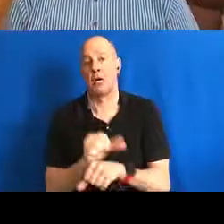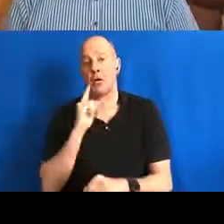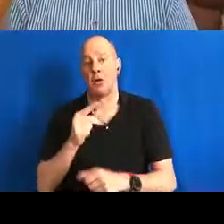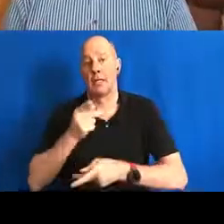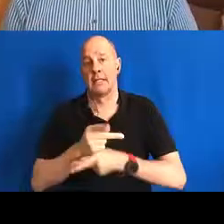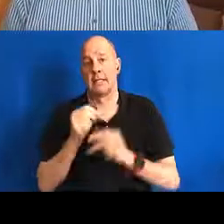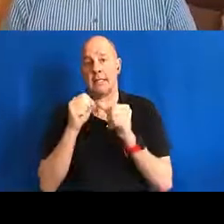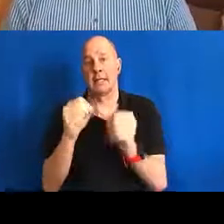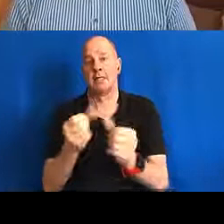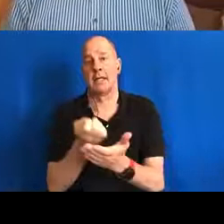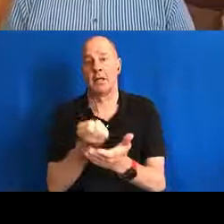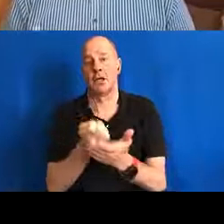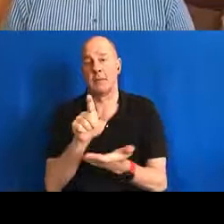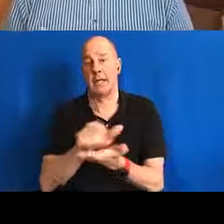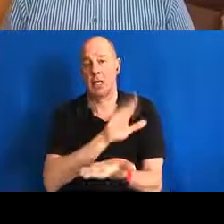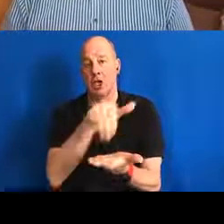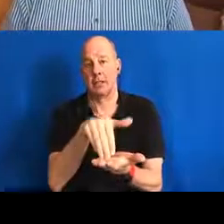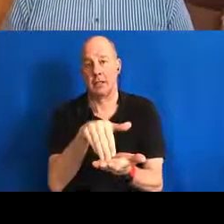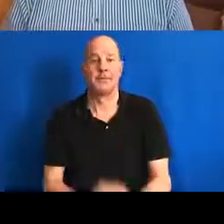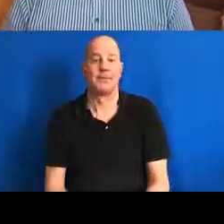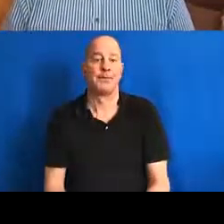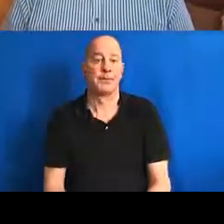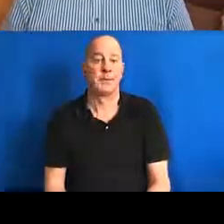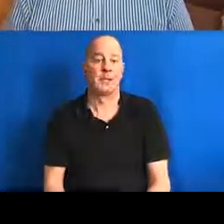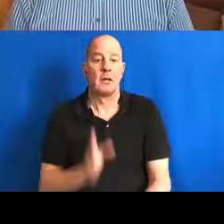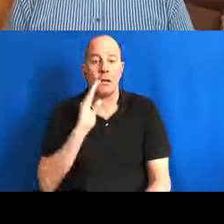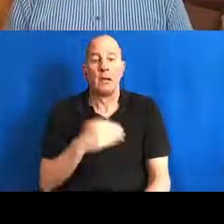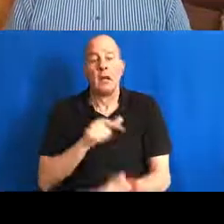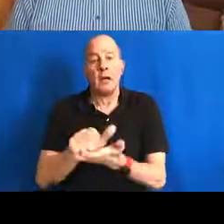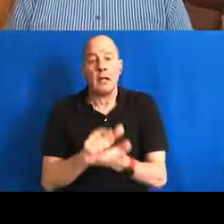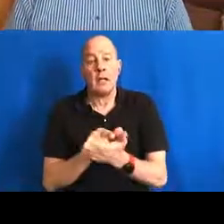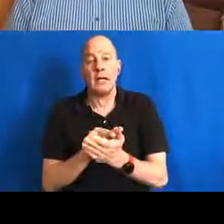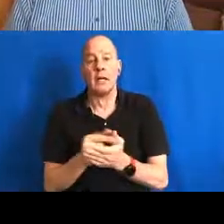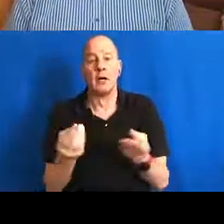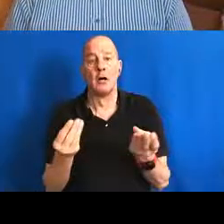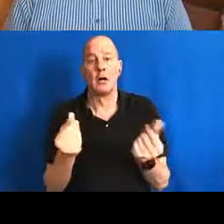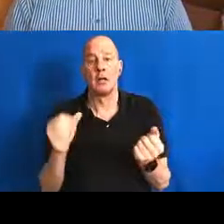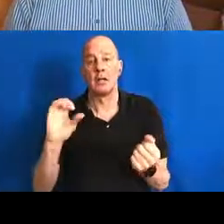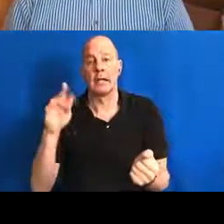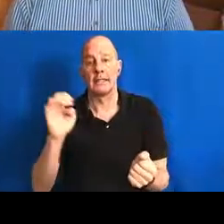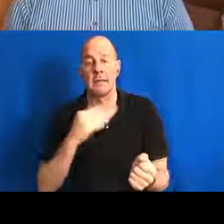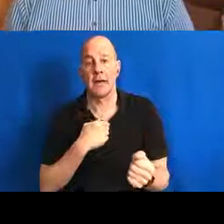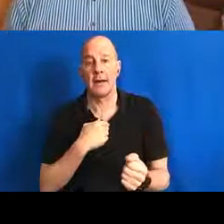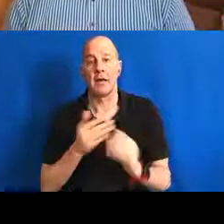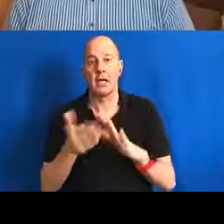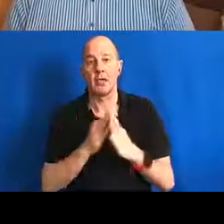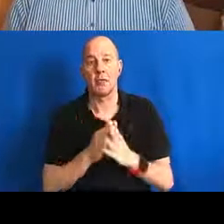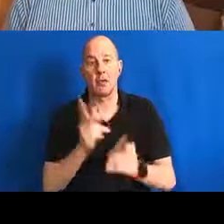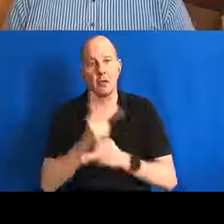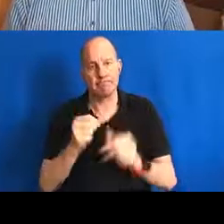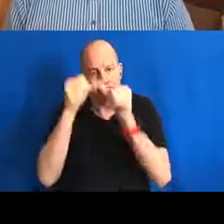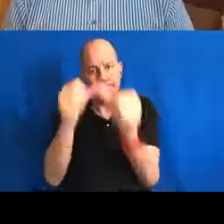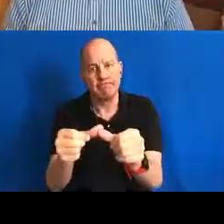all about. We're here to cultivate a new legal landscape that supports community resilience and grassroots economic